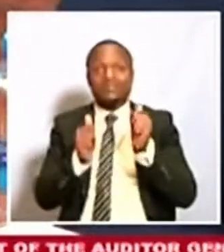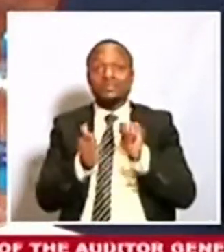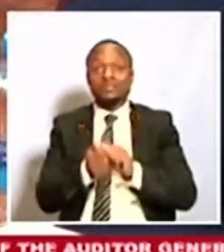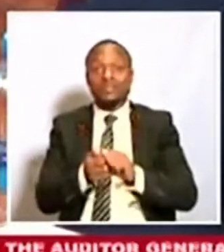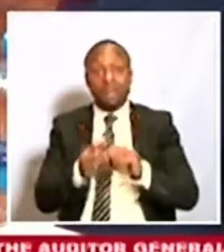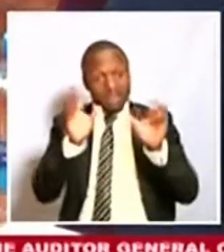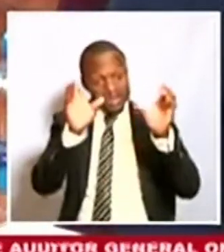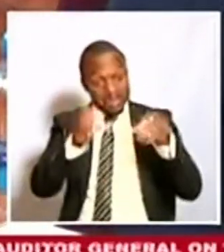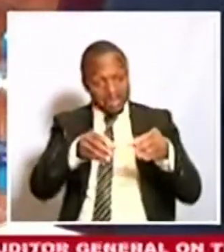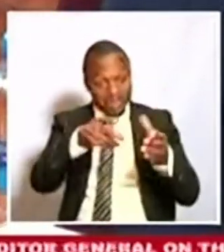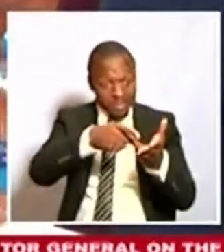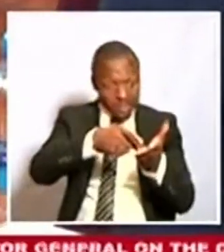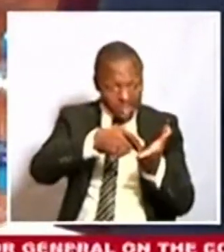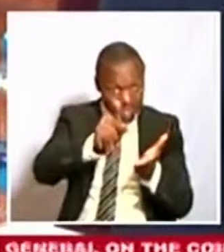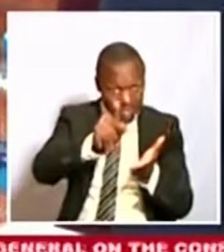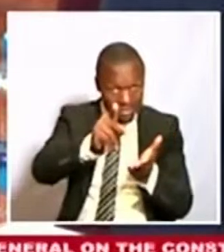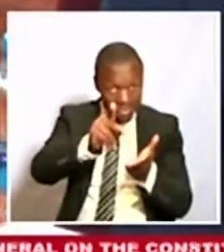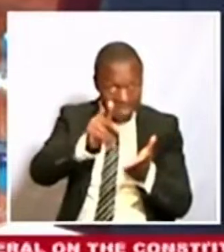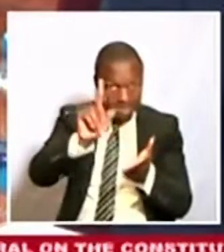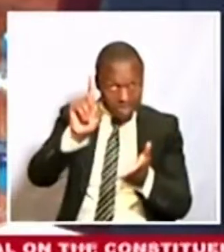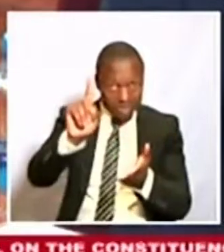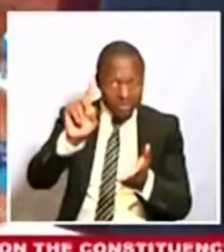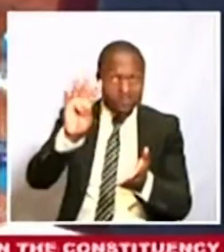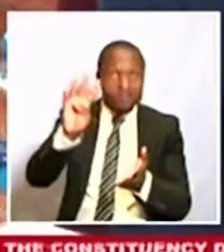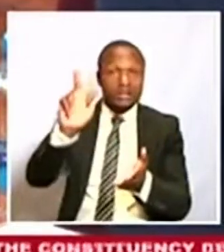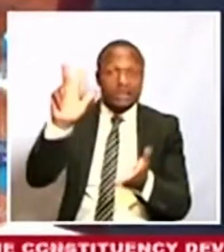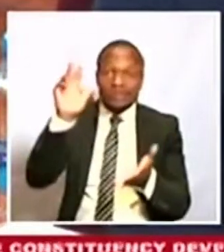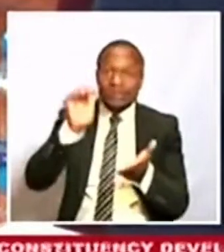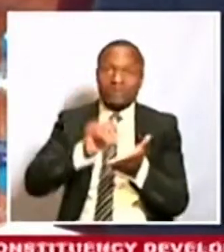the council paid the amounts totaling